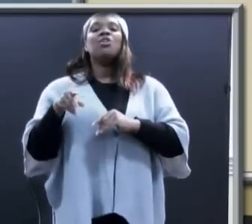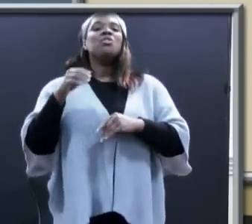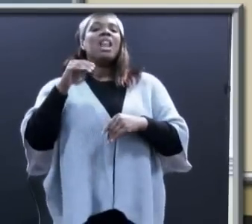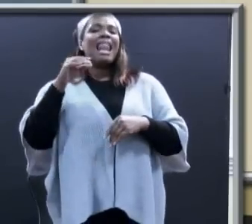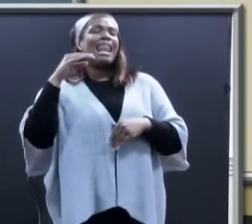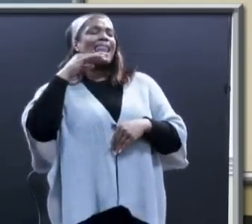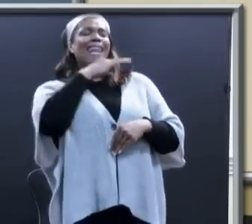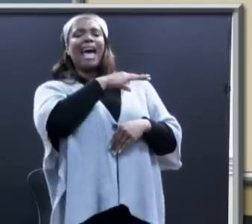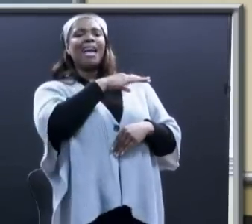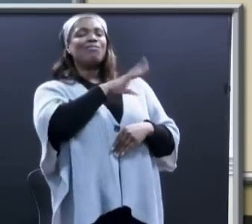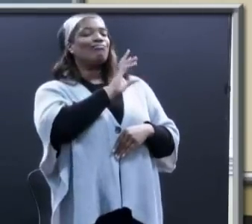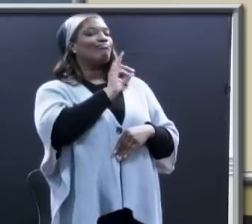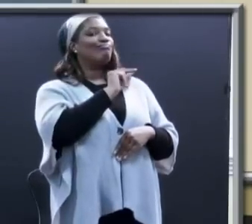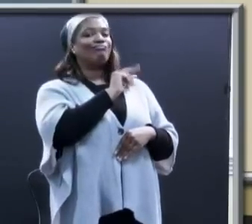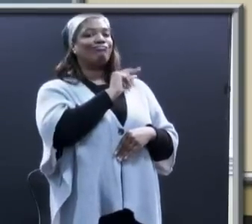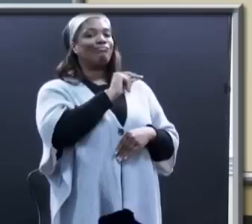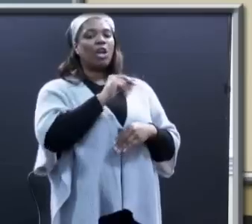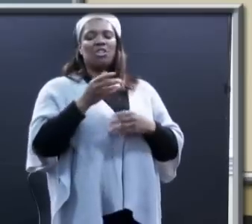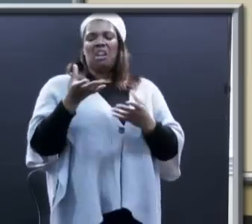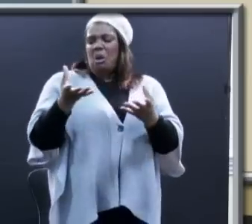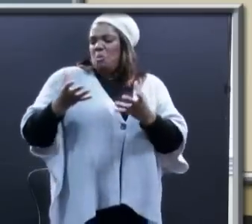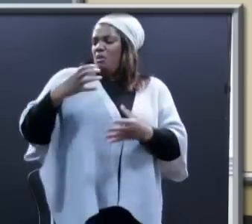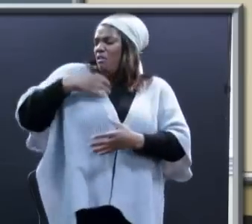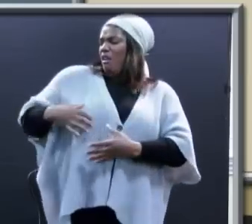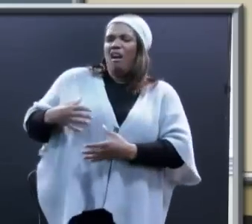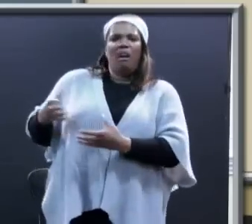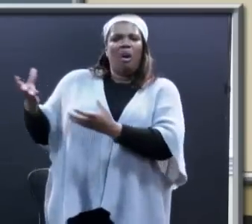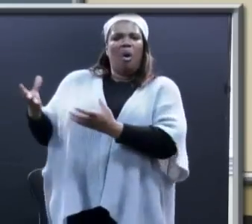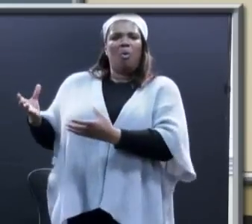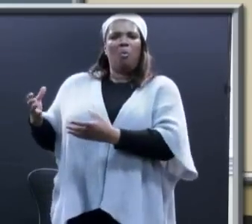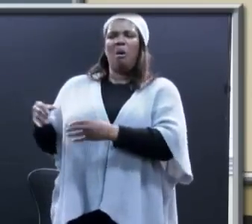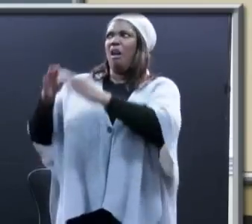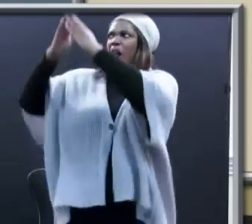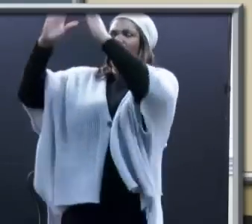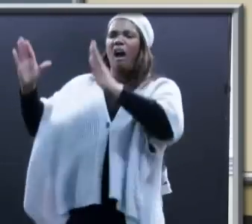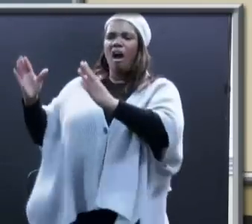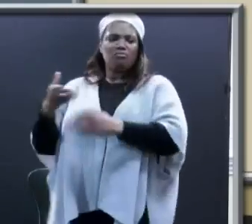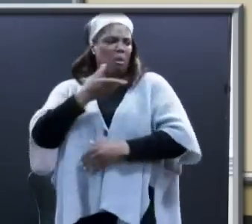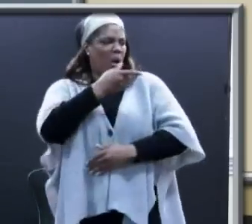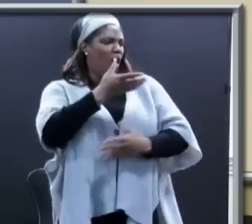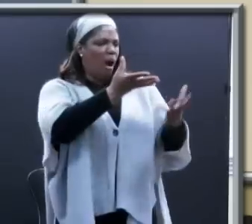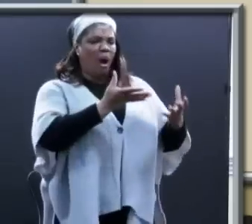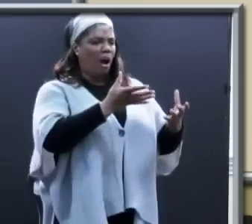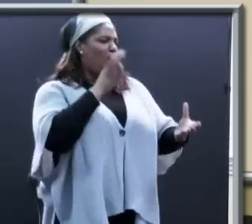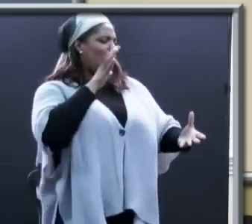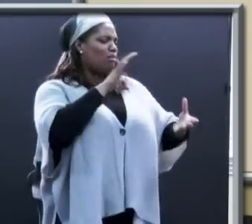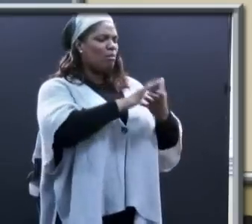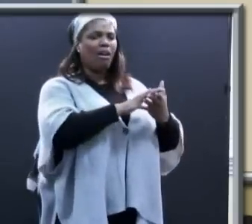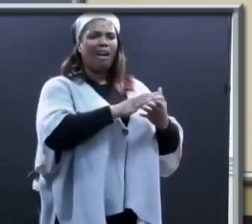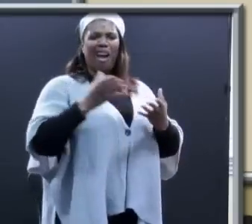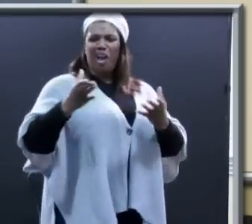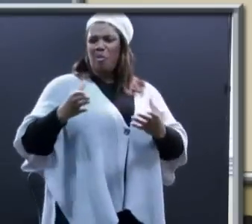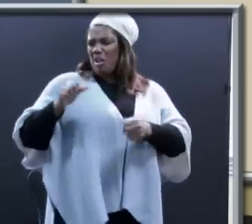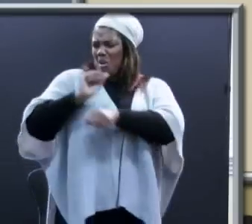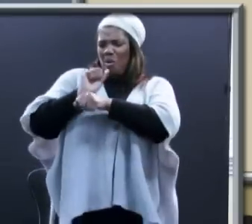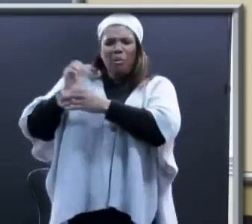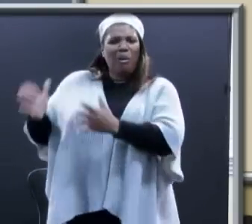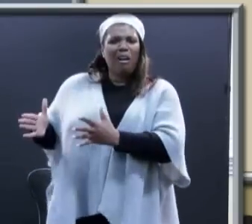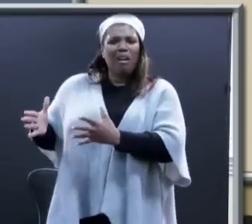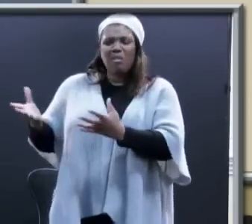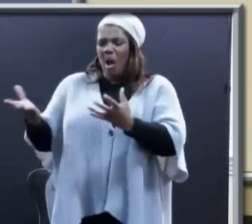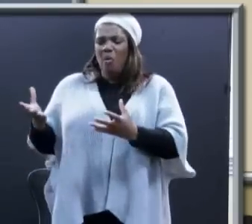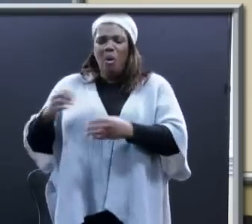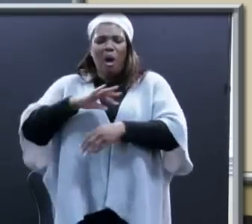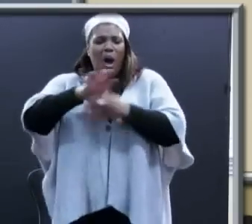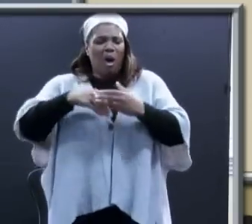thy neighbor. Thou shalt not covet thy neighbor's house. Thou shalt not covet thy neighbor's wife, nor his manservant, nor his maidservant, nor